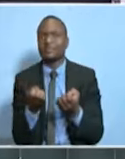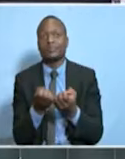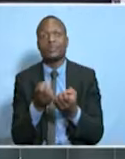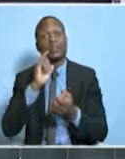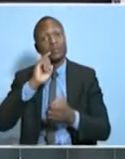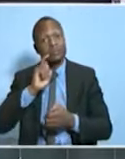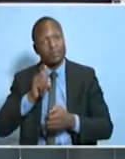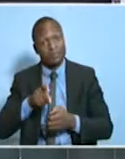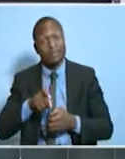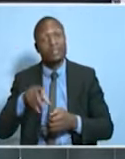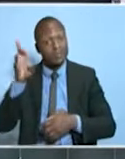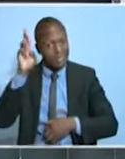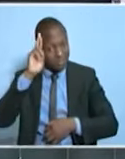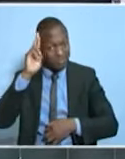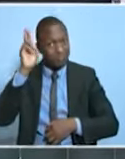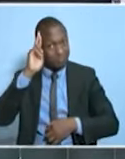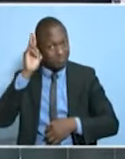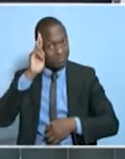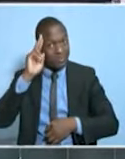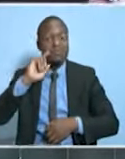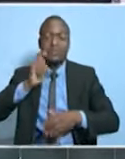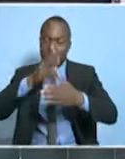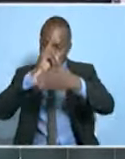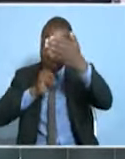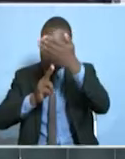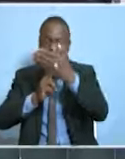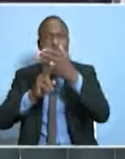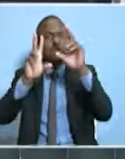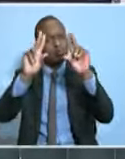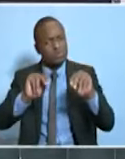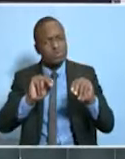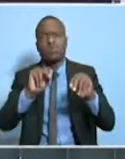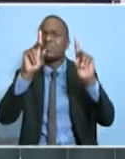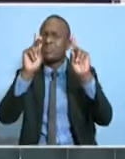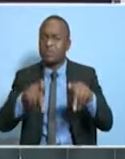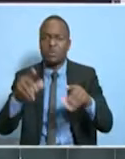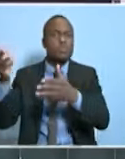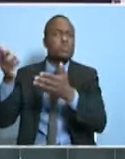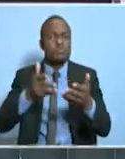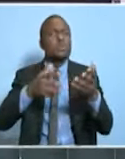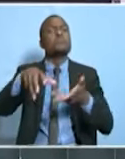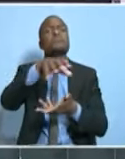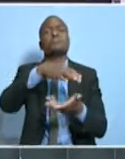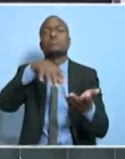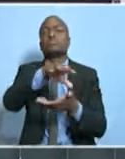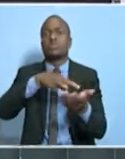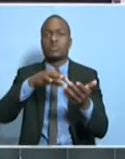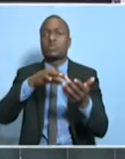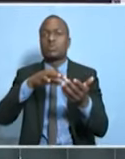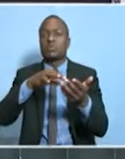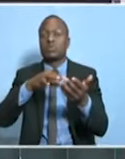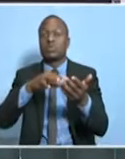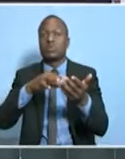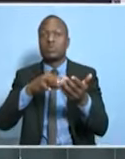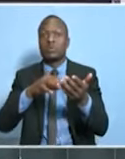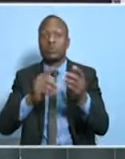Let him be remembered, let him be honored, let no single person bring dishonor on the day that